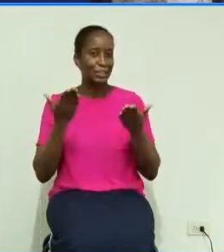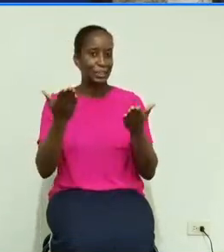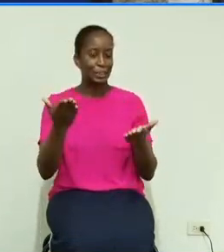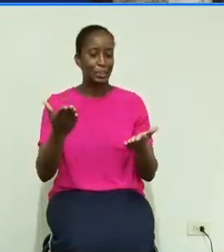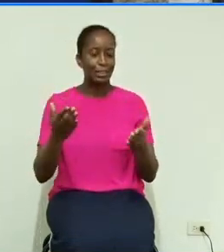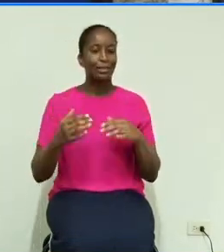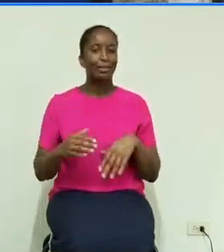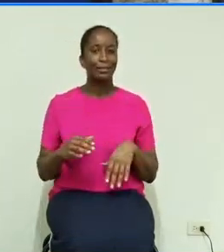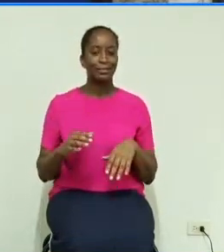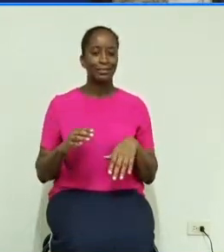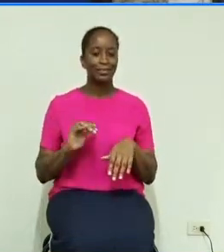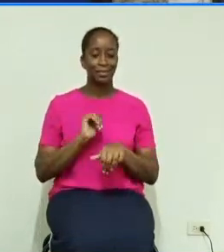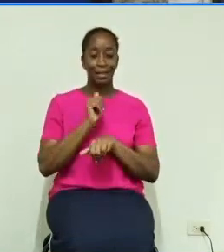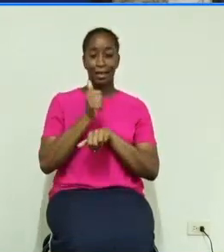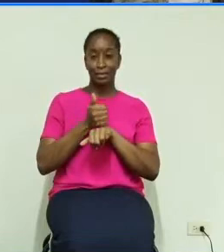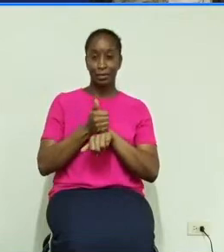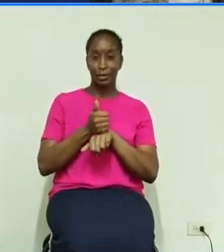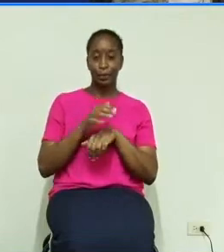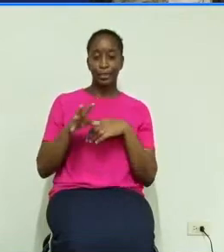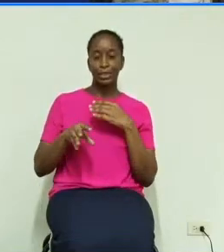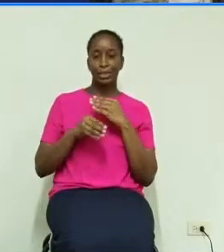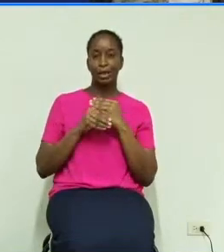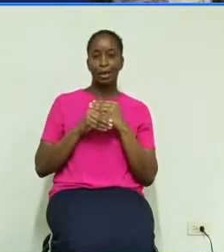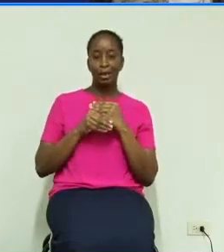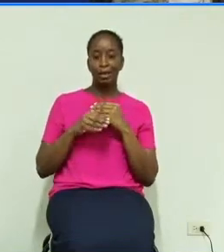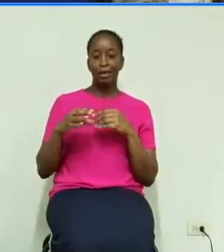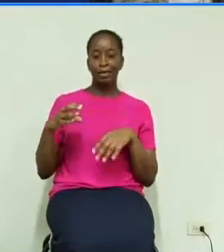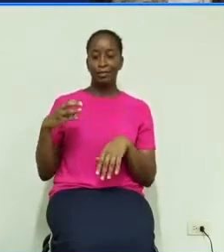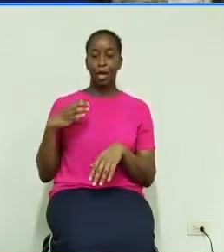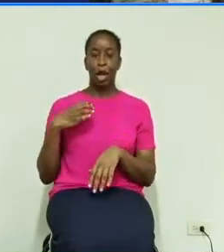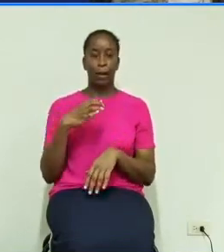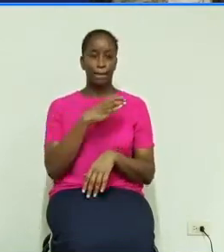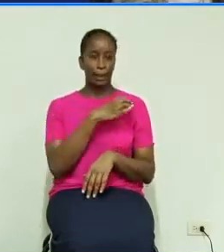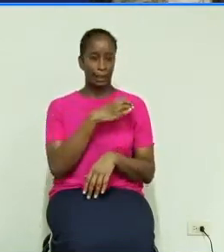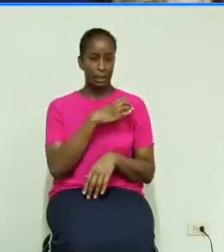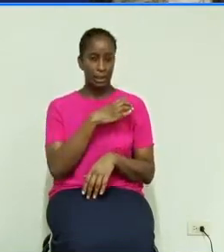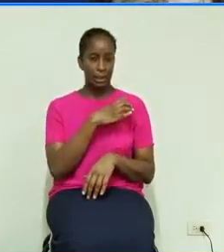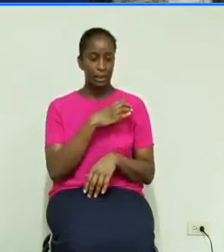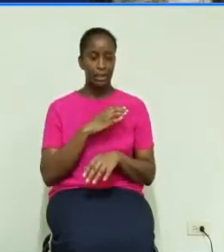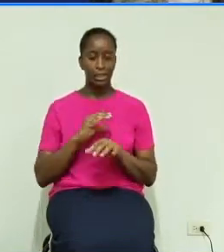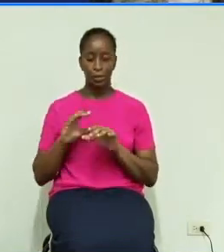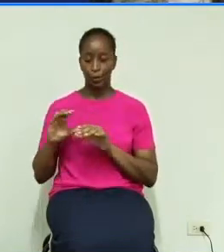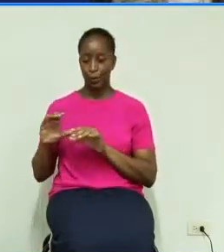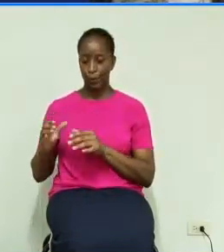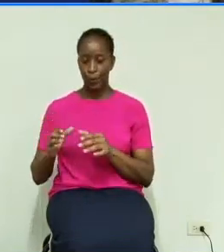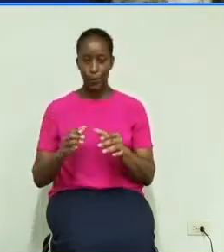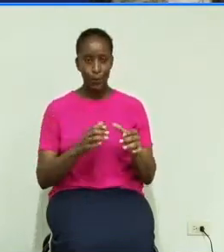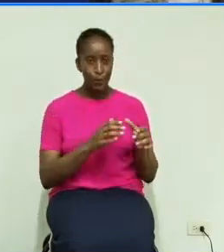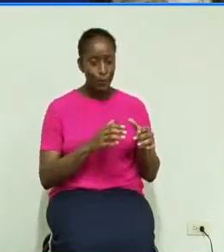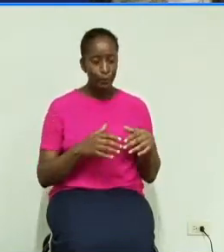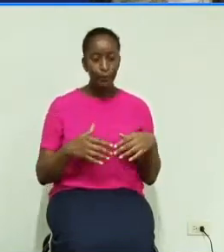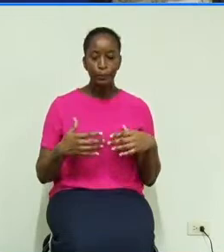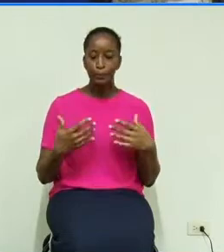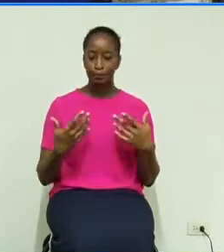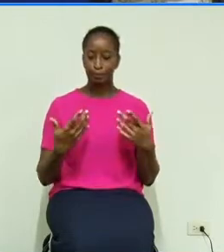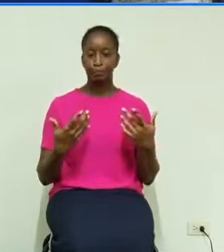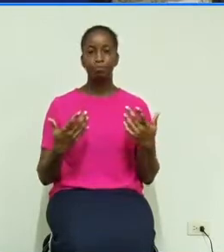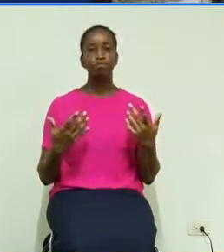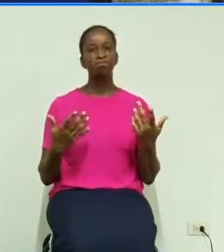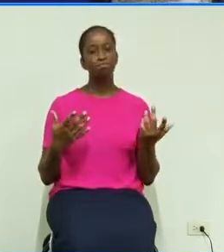a committee of national elders drawn from various sectors.